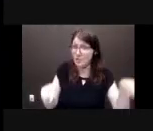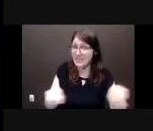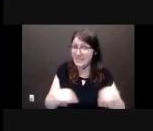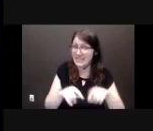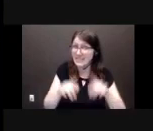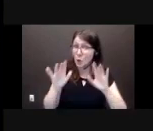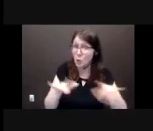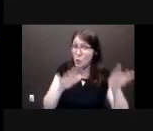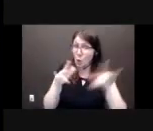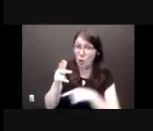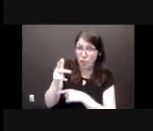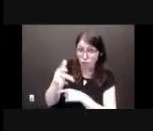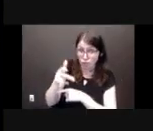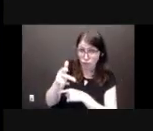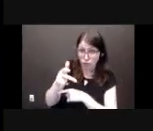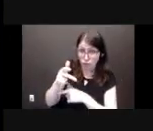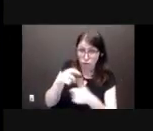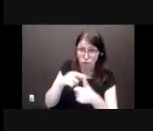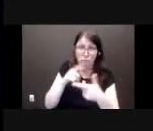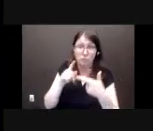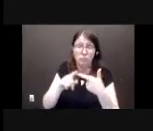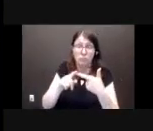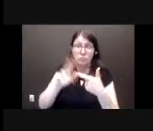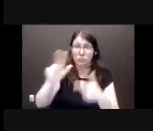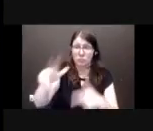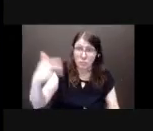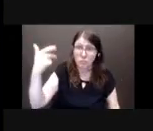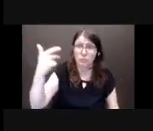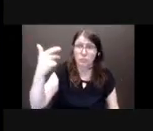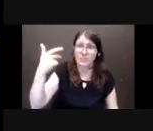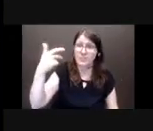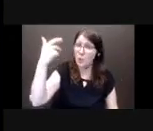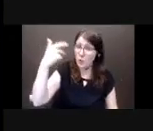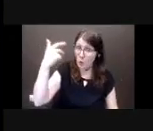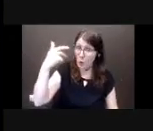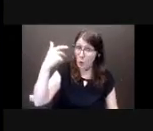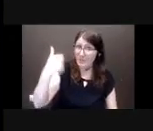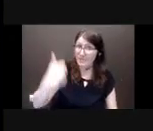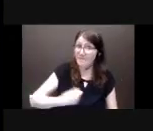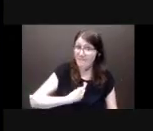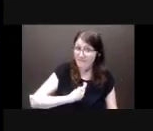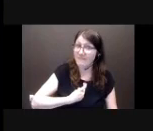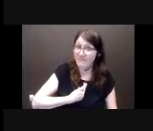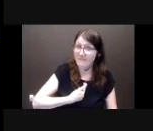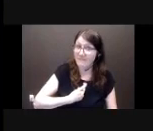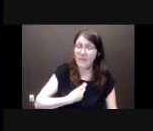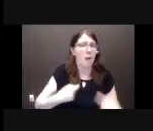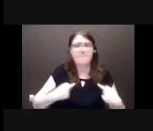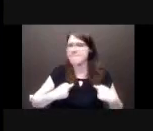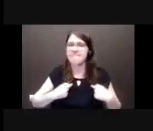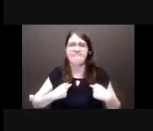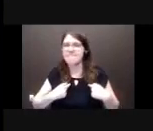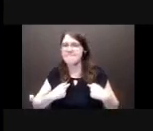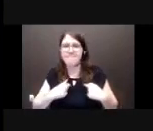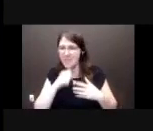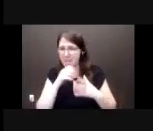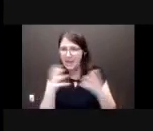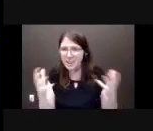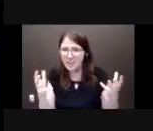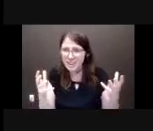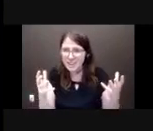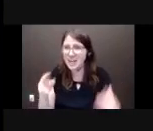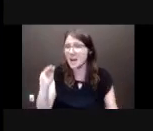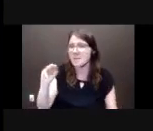record it. You can record yourself, your face through the camera. I don't do that as well. As Maxine mentioned, I'm not